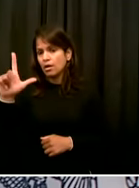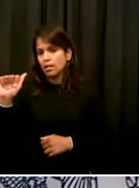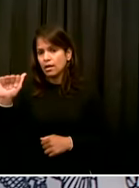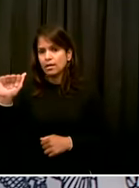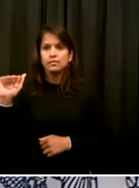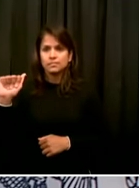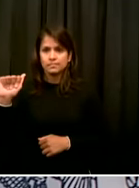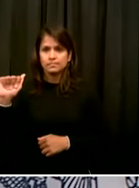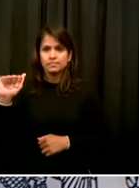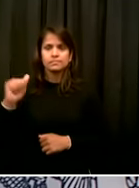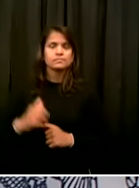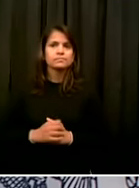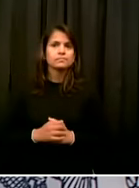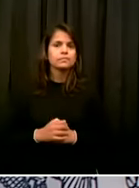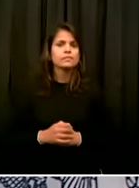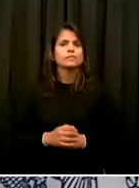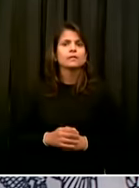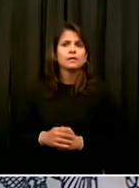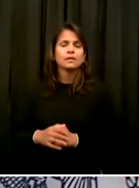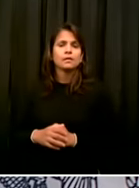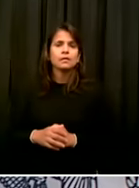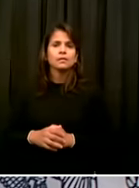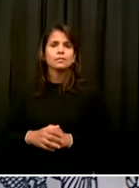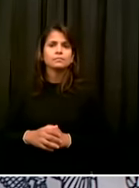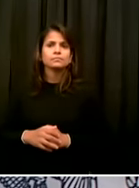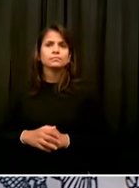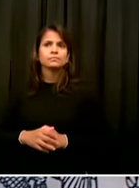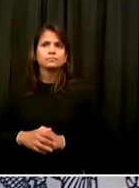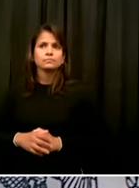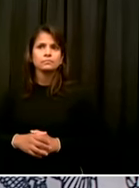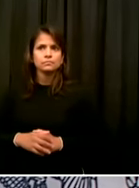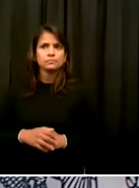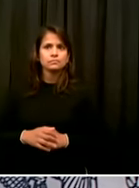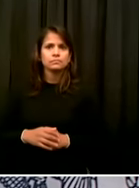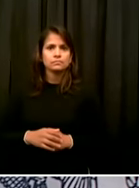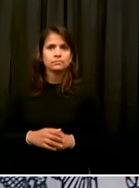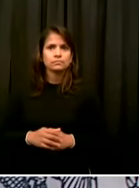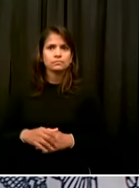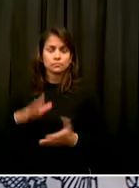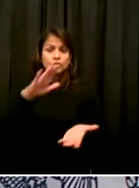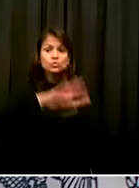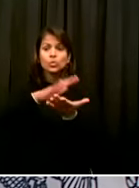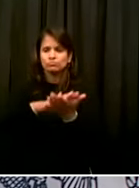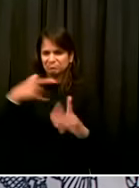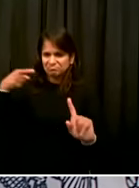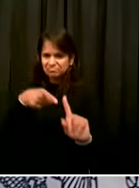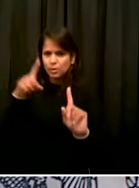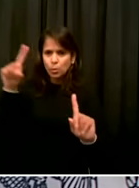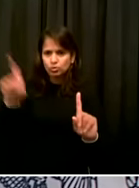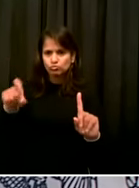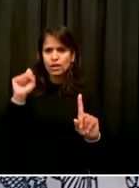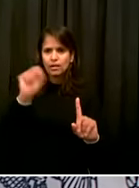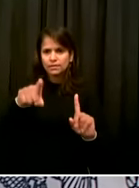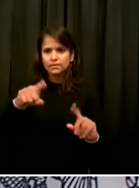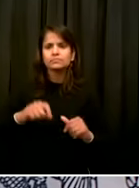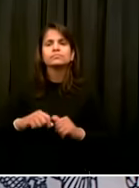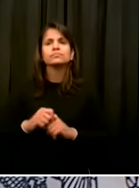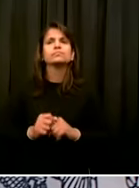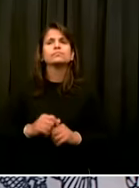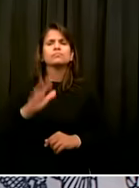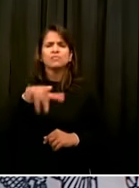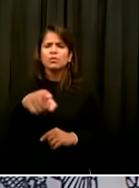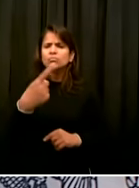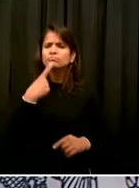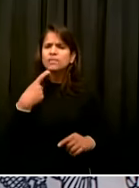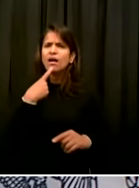PPE, sanitation, and ventilation in all city schools, but we're hearing apprehensive parents and educators saying they don't trust the